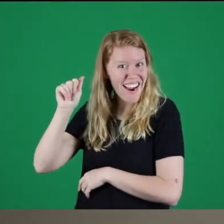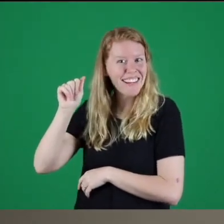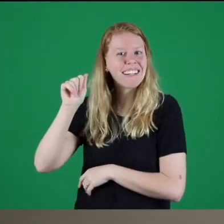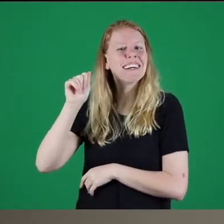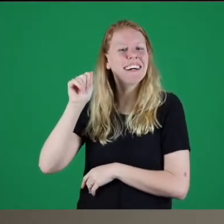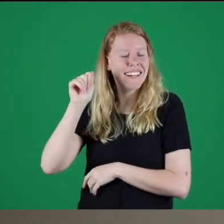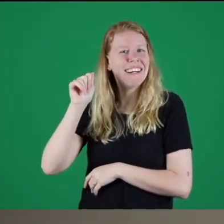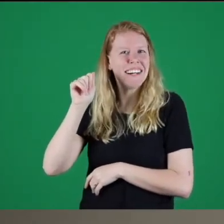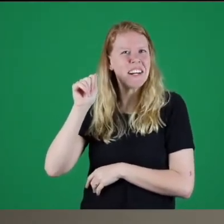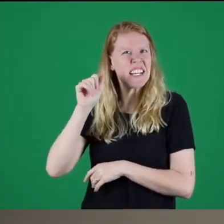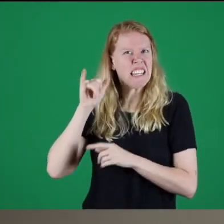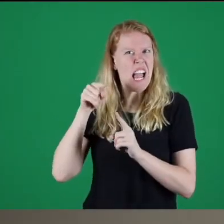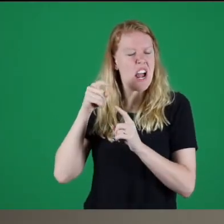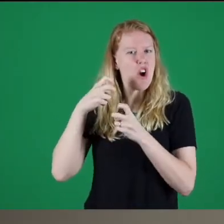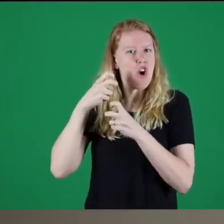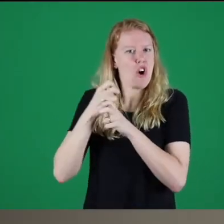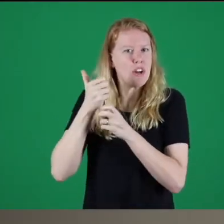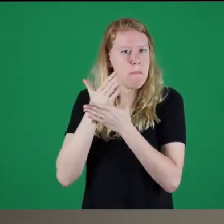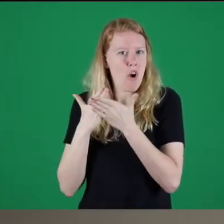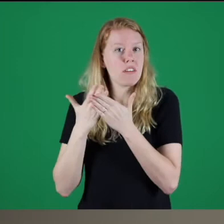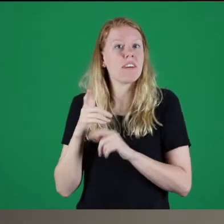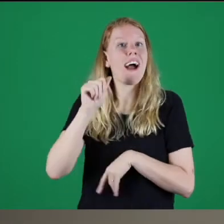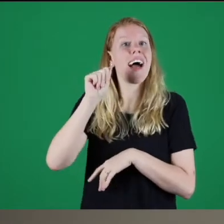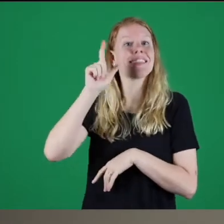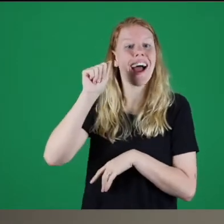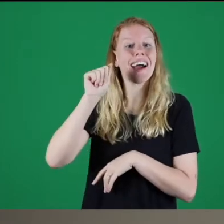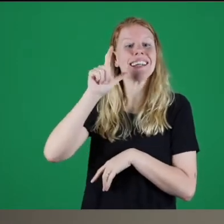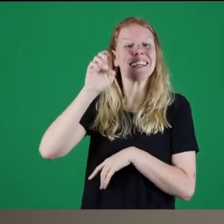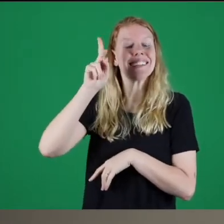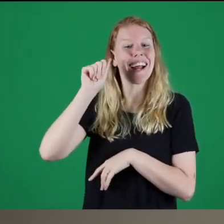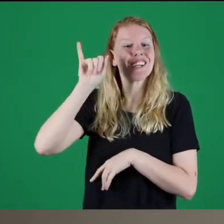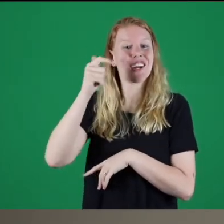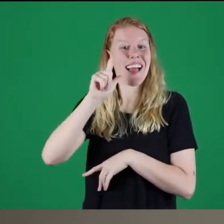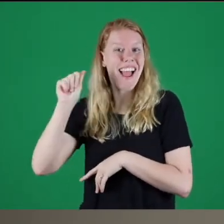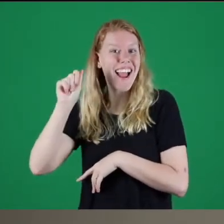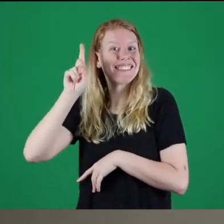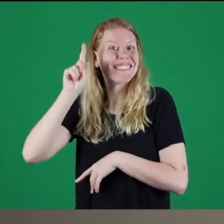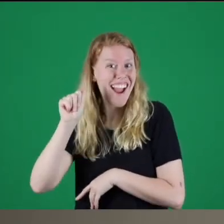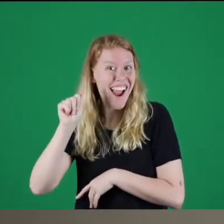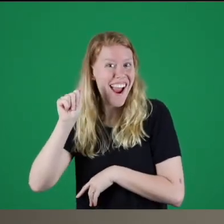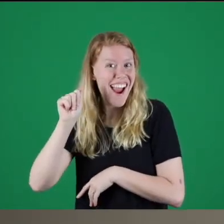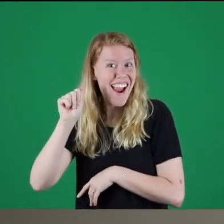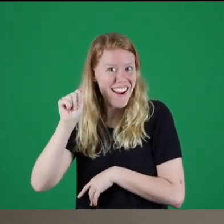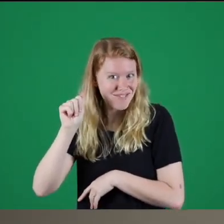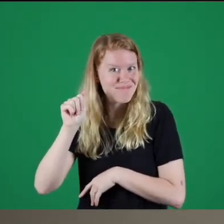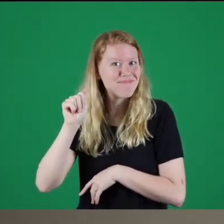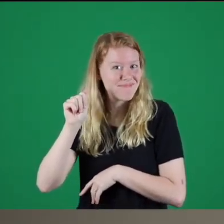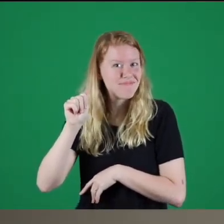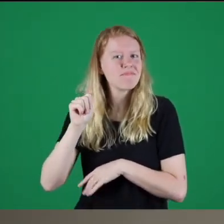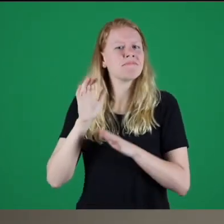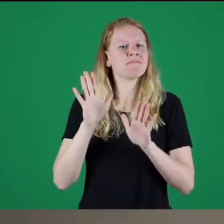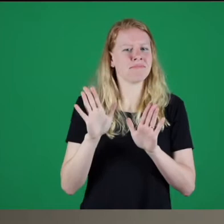Now here's where it gets a little difficult. Here's where it gets a little difficult. Ala le kajalia da.